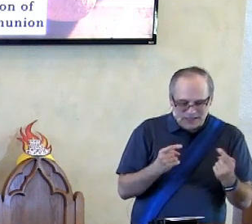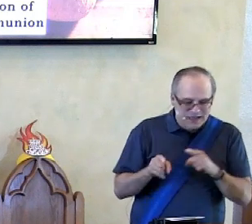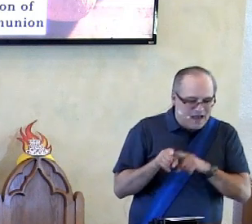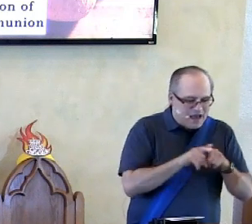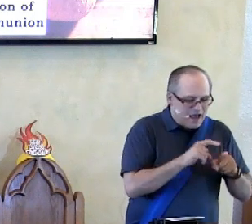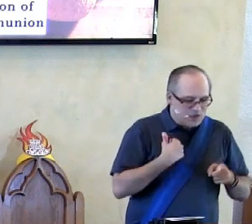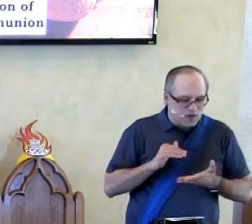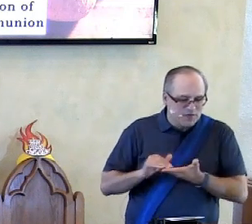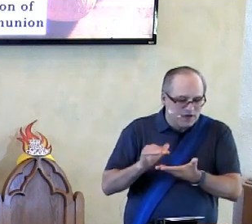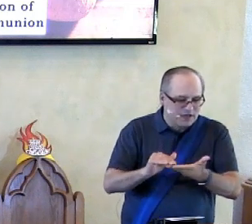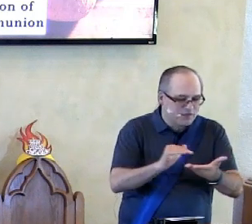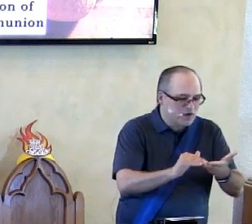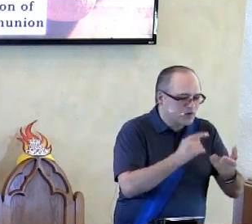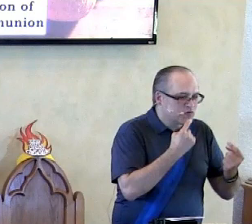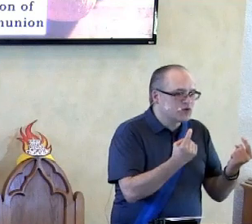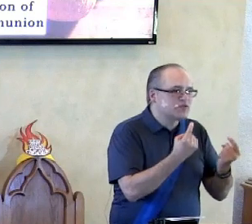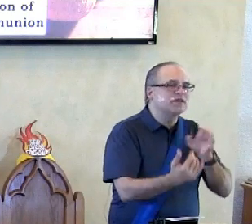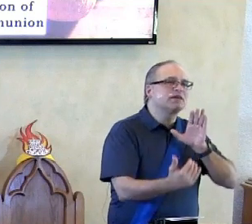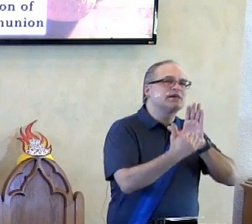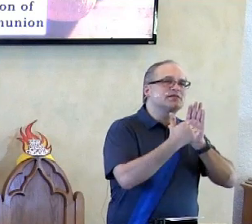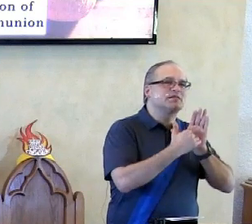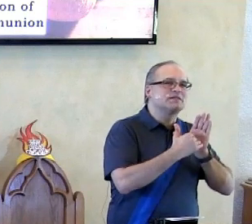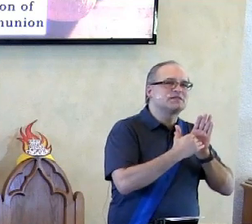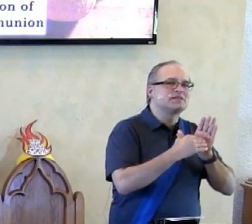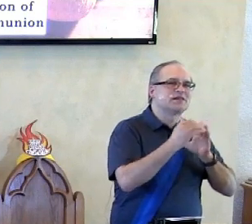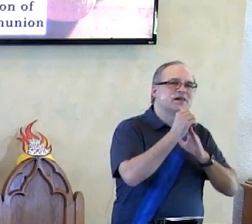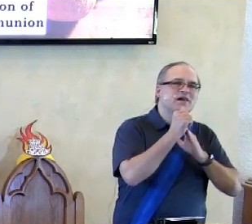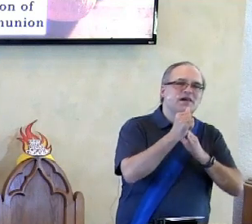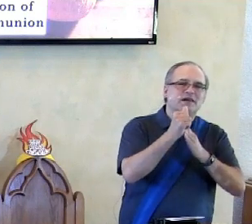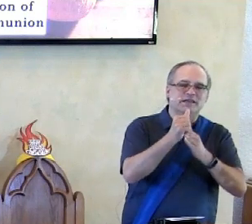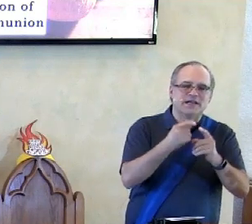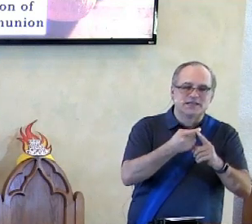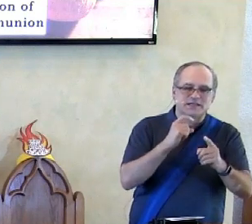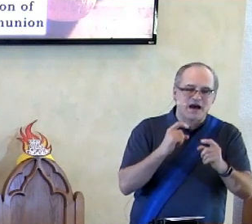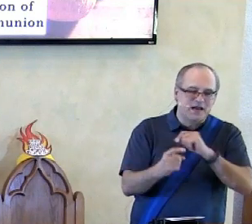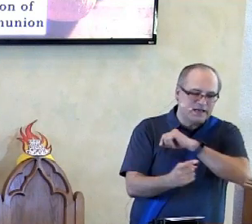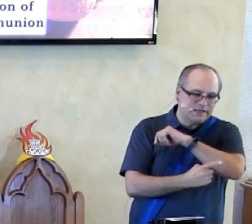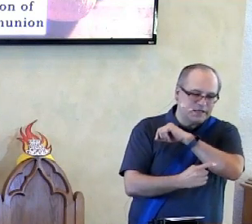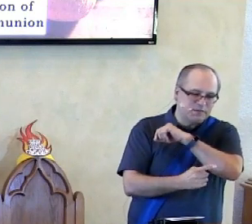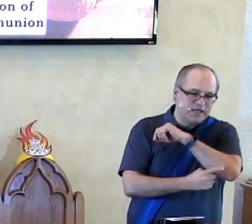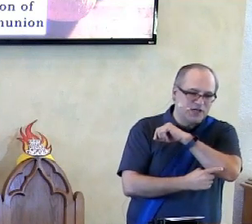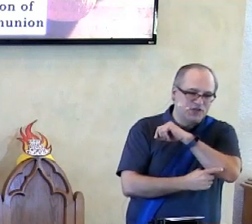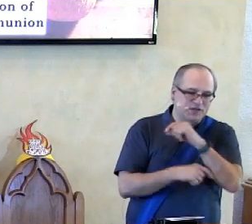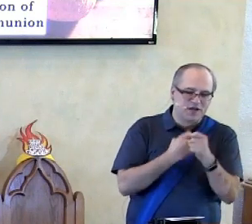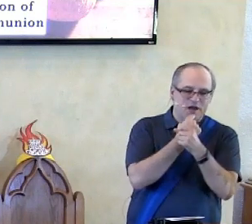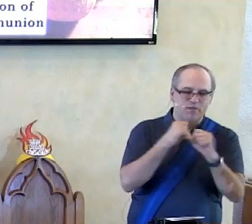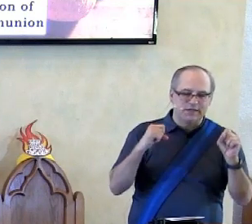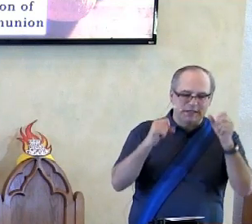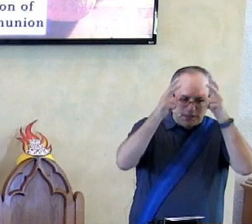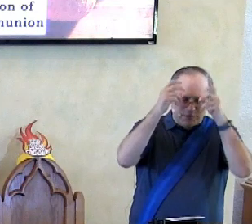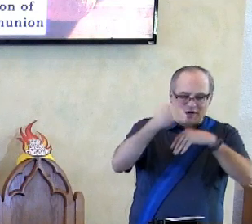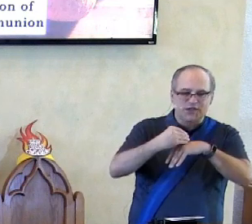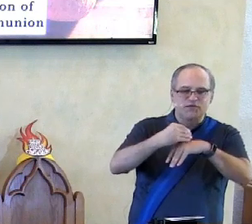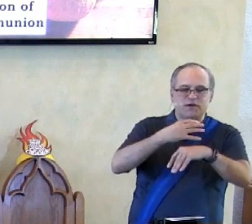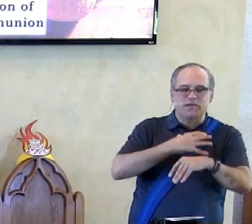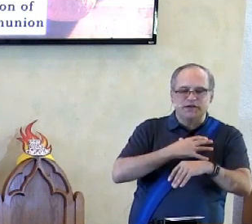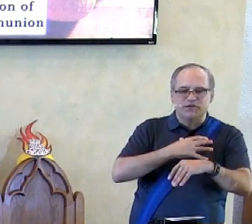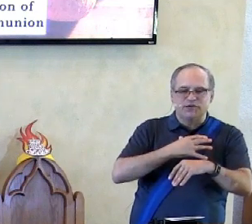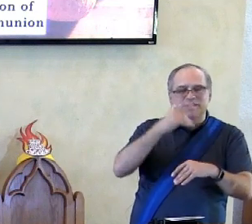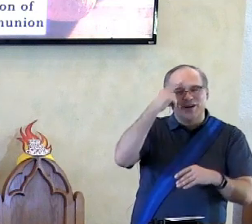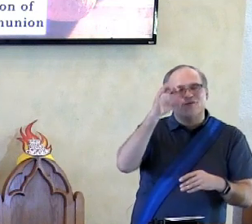sins, as we forgive those who sin against us. And lead us not into temptation, but to deliver us